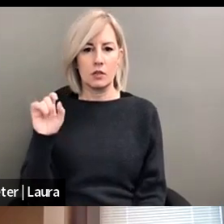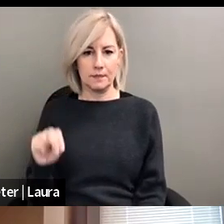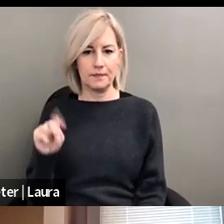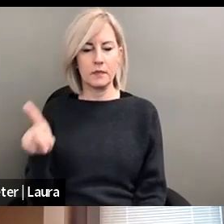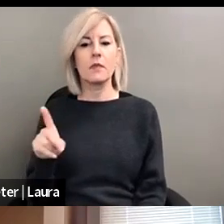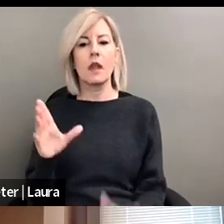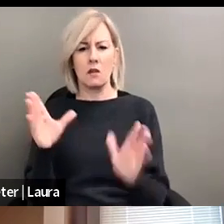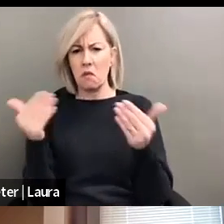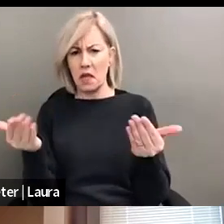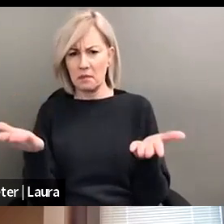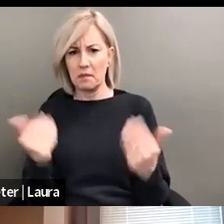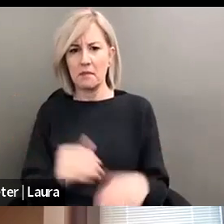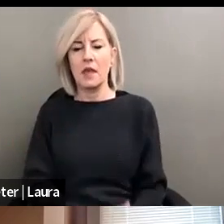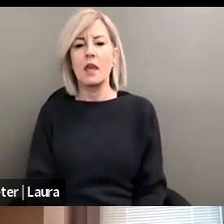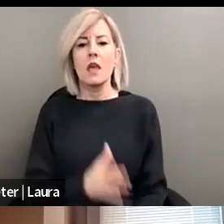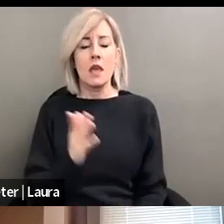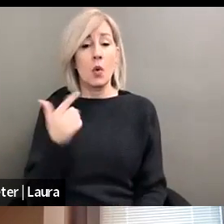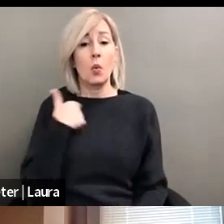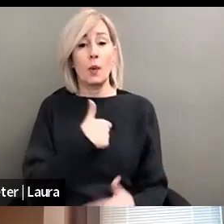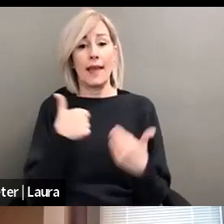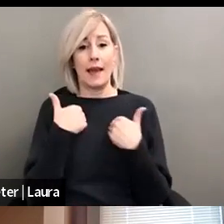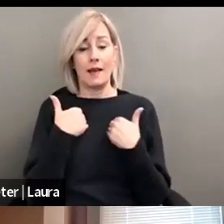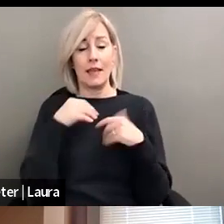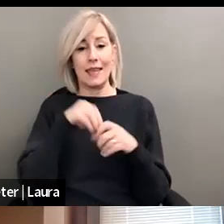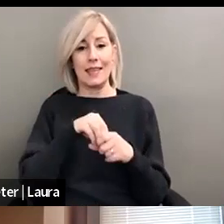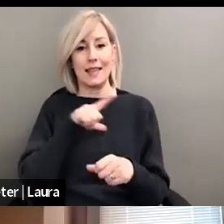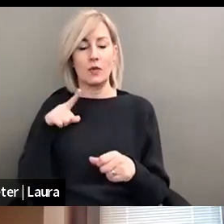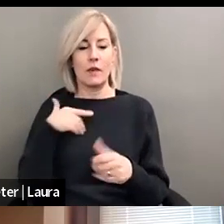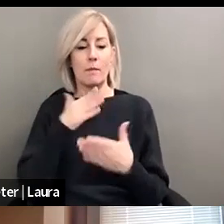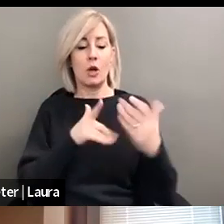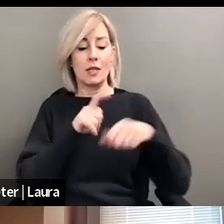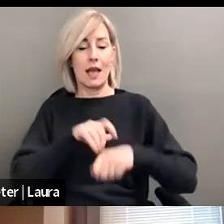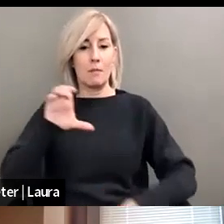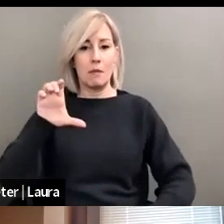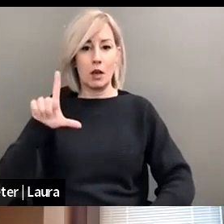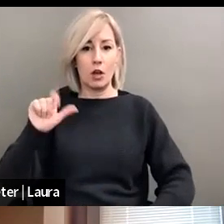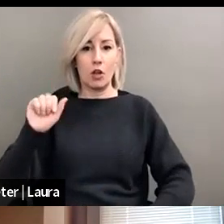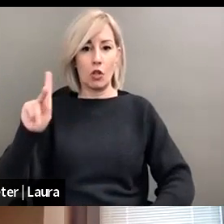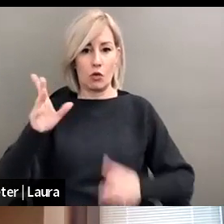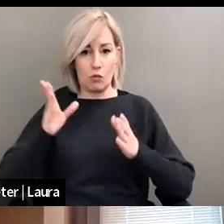have in the legislature, we have a part-time clerk person who is,